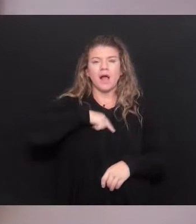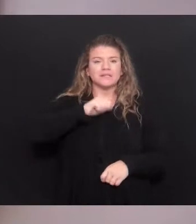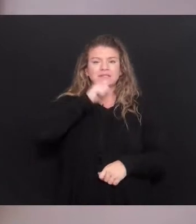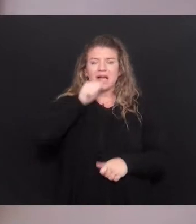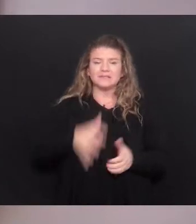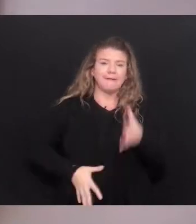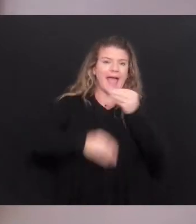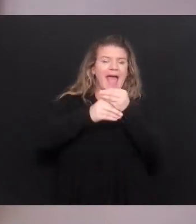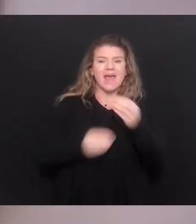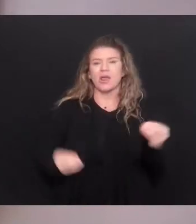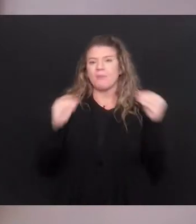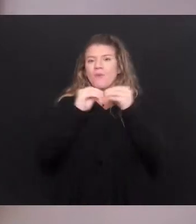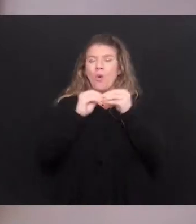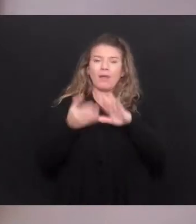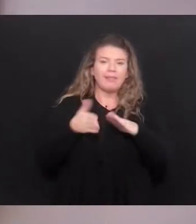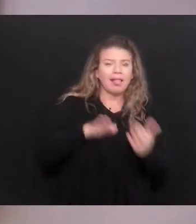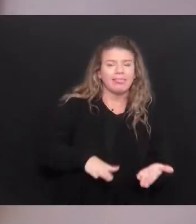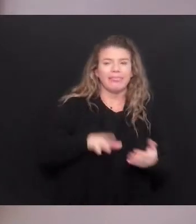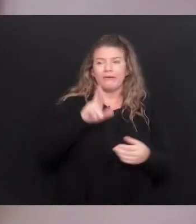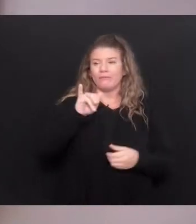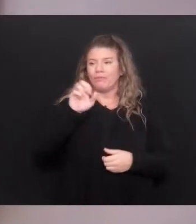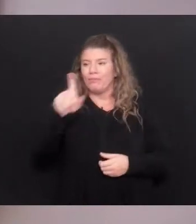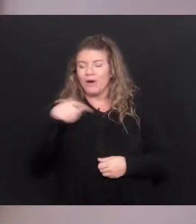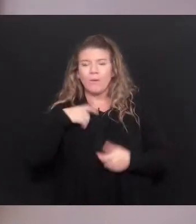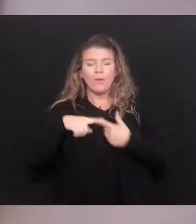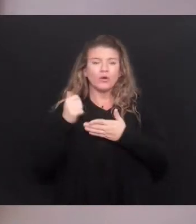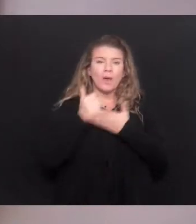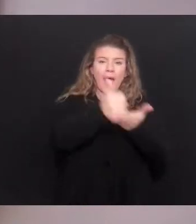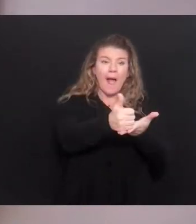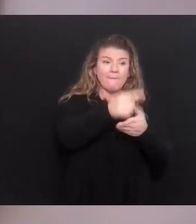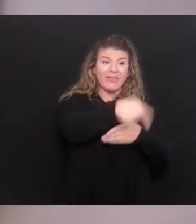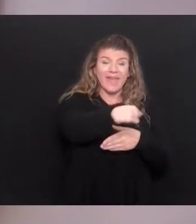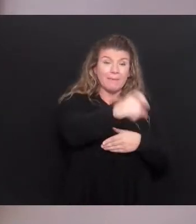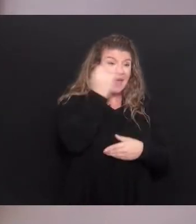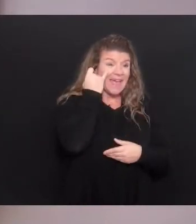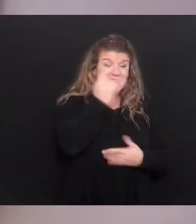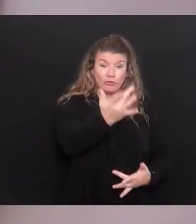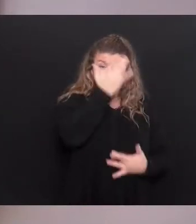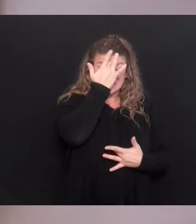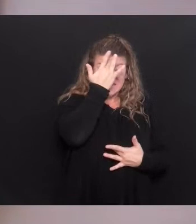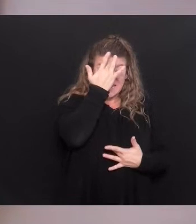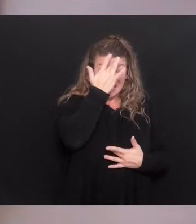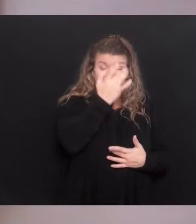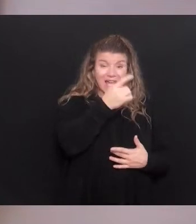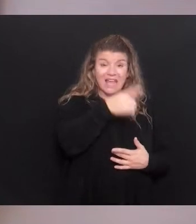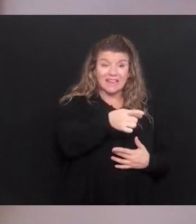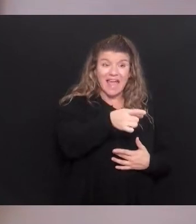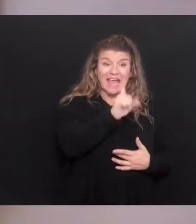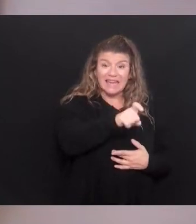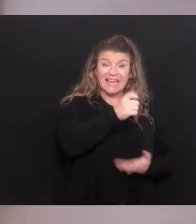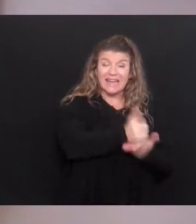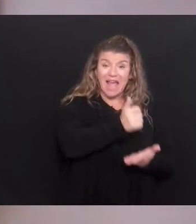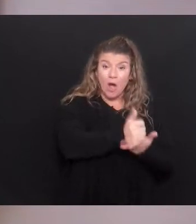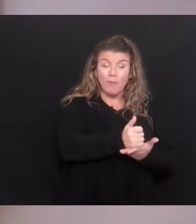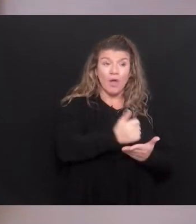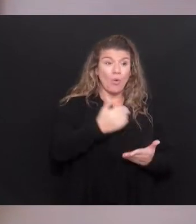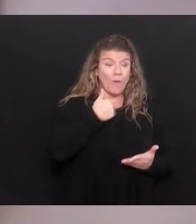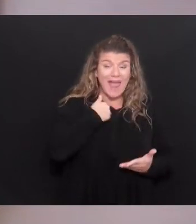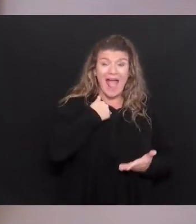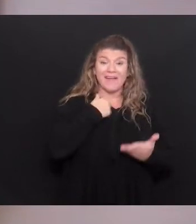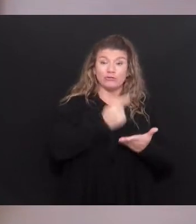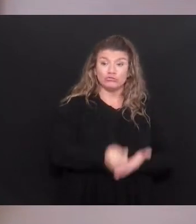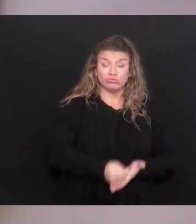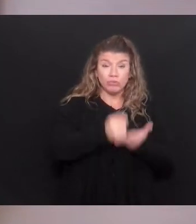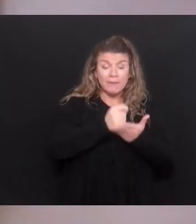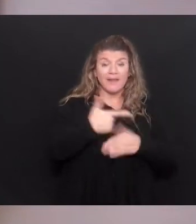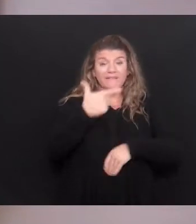life or fill another bed right now with somebody who's sick of a disease, COVID-19, where we have a treatment, which is the